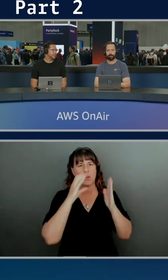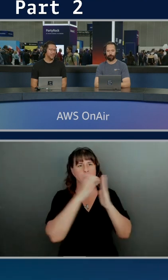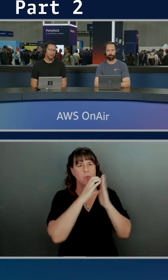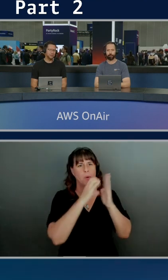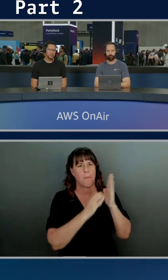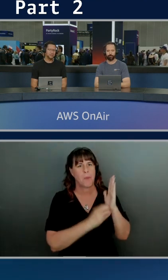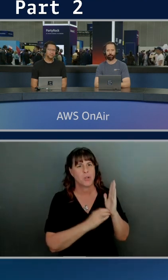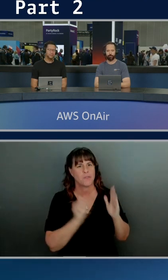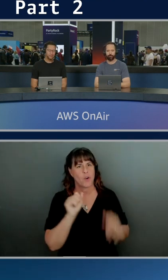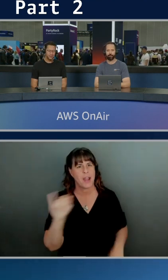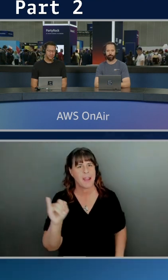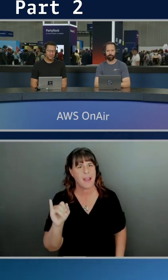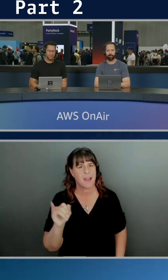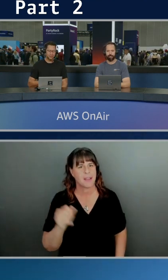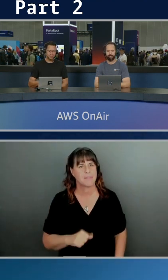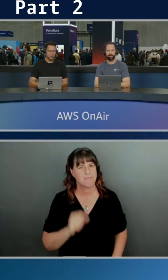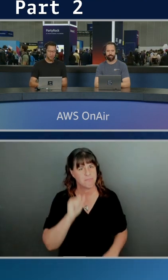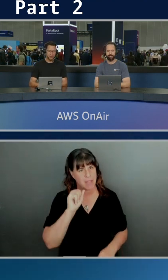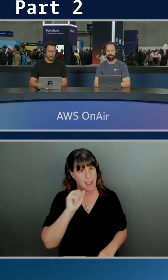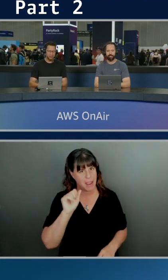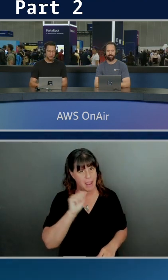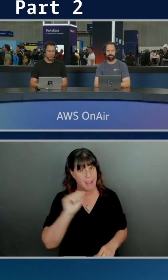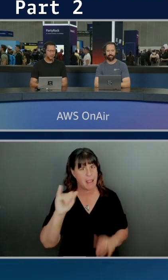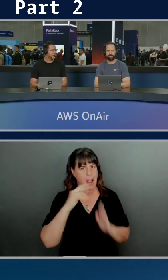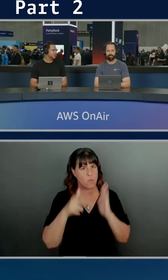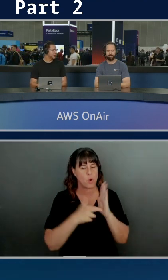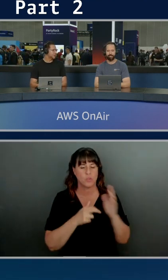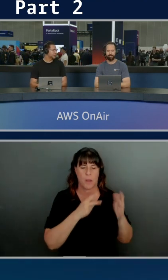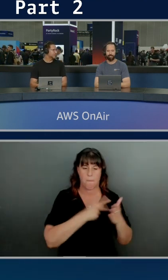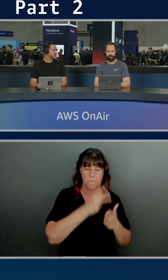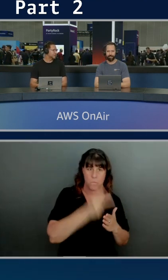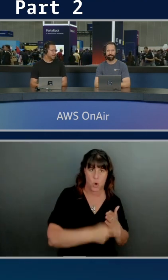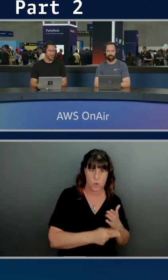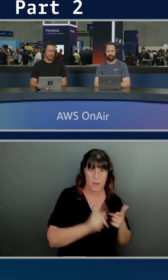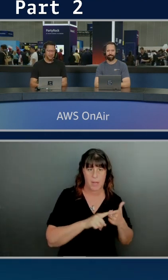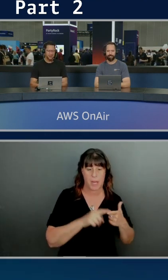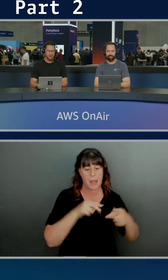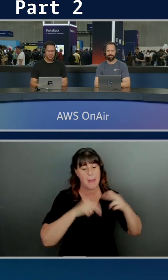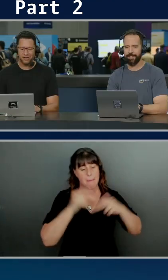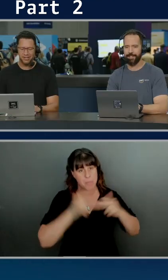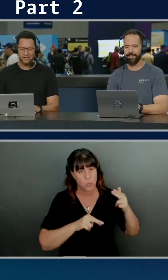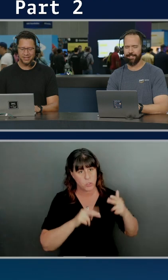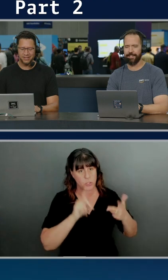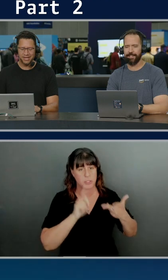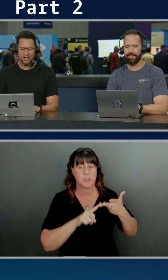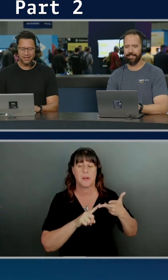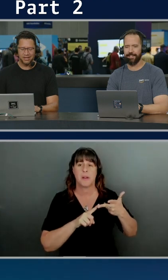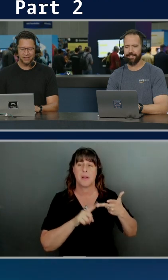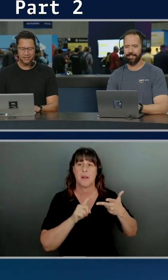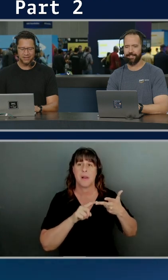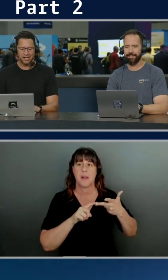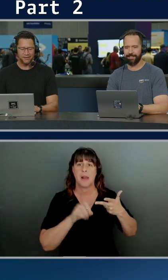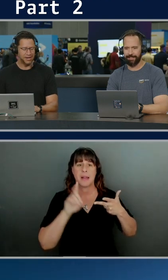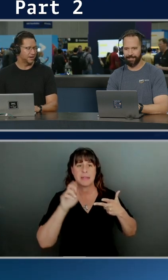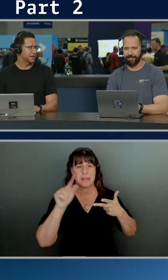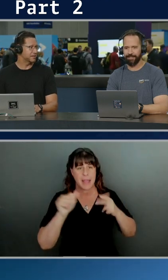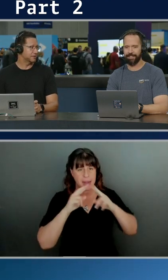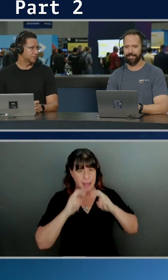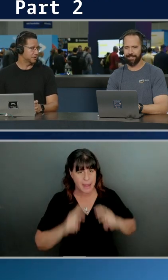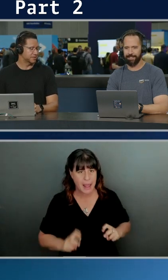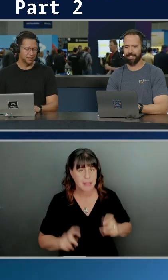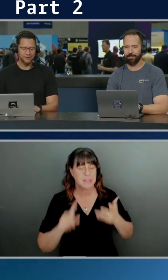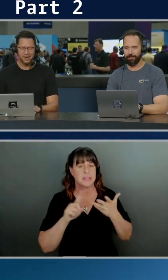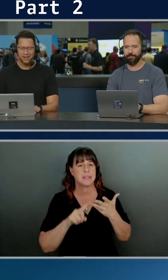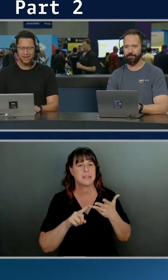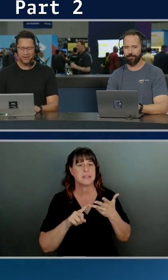That's AI roles. So there's programming. There are the builders of AI. There is the data analysis side of AI, the